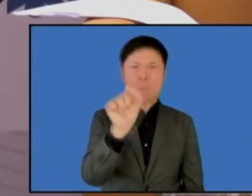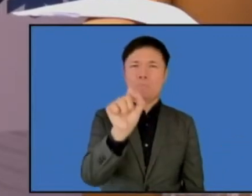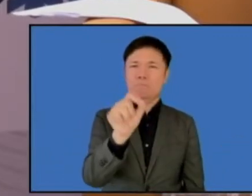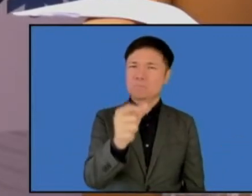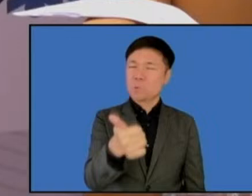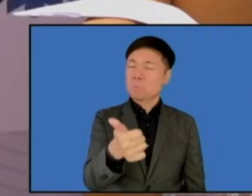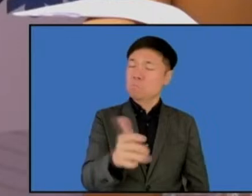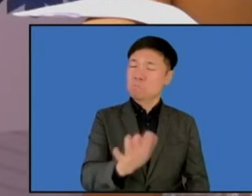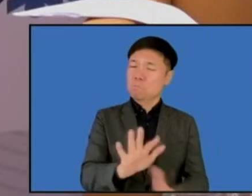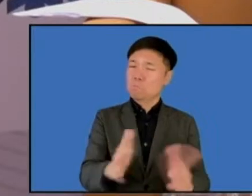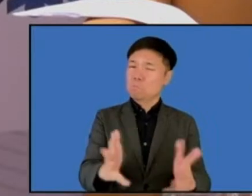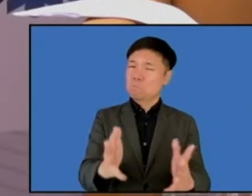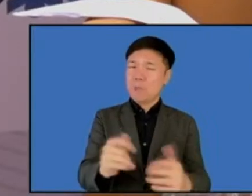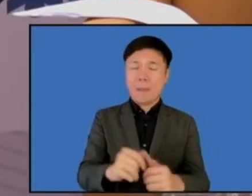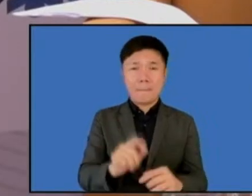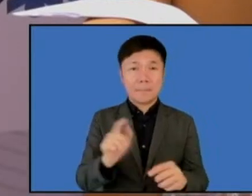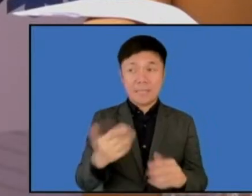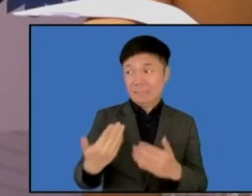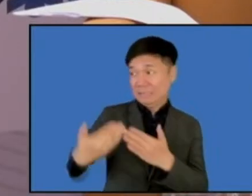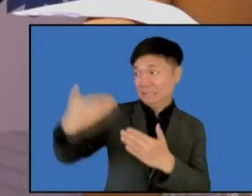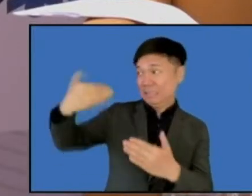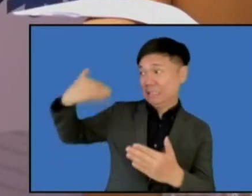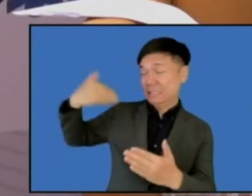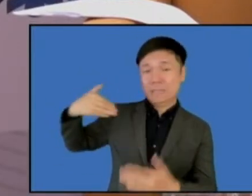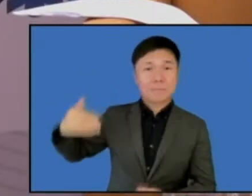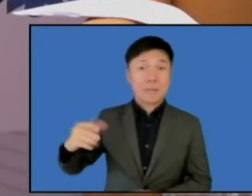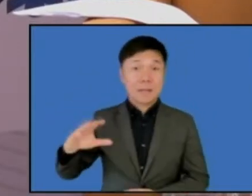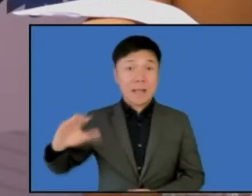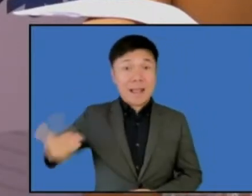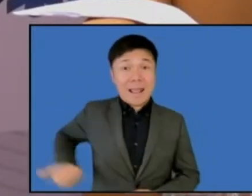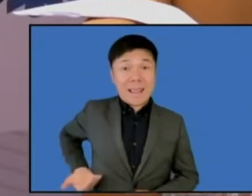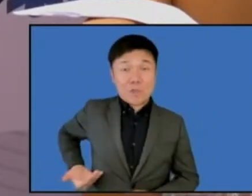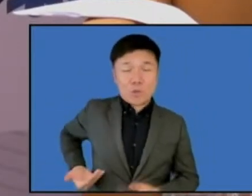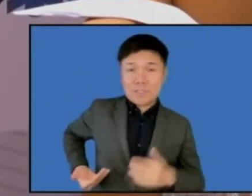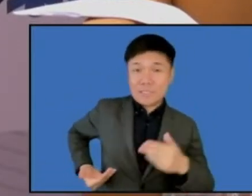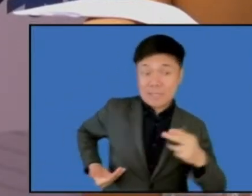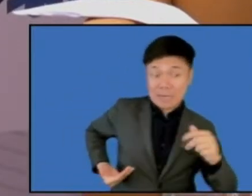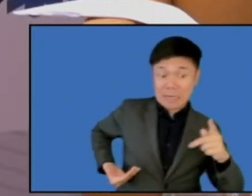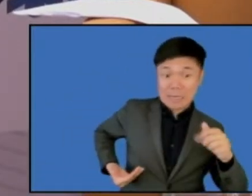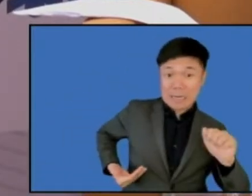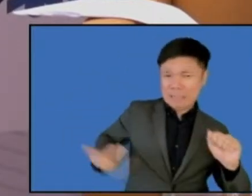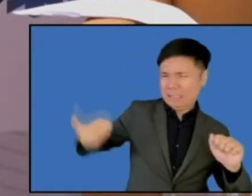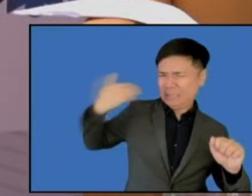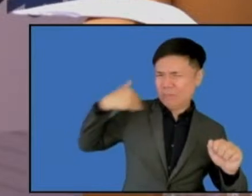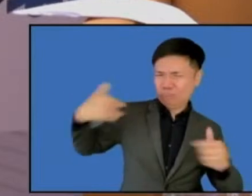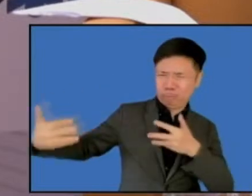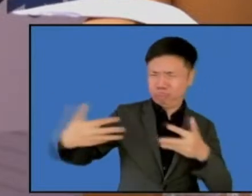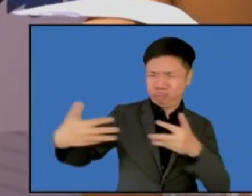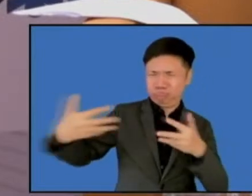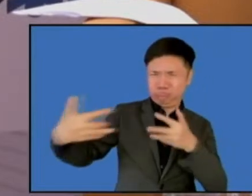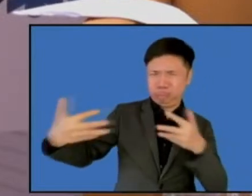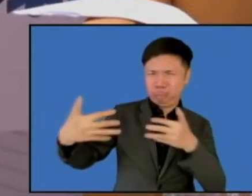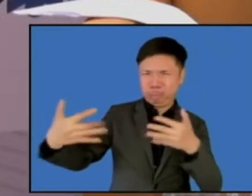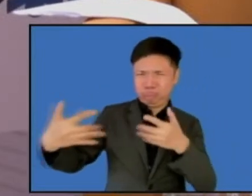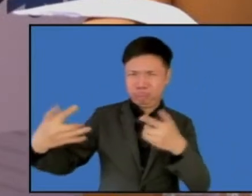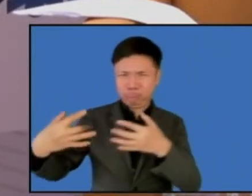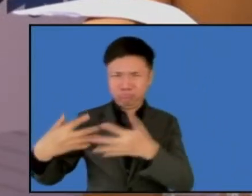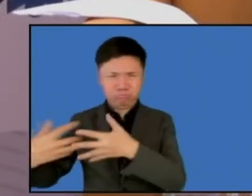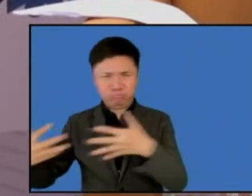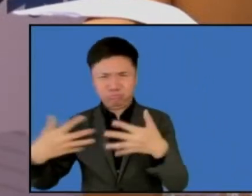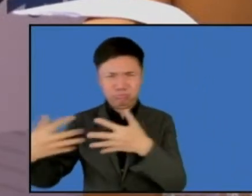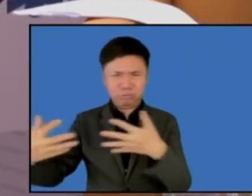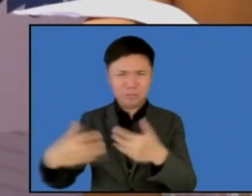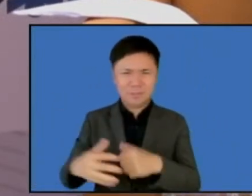The Hakka and Cantonese ended up fighting a devastating clan war that left 1 million dead. They call it the Hakka-Punti Wars.